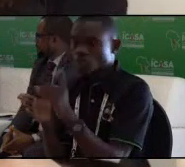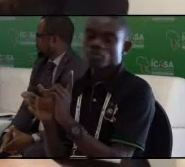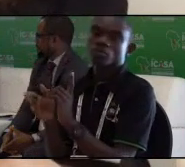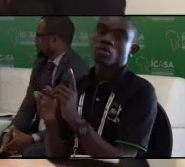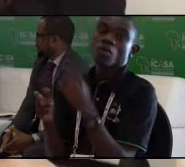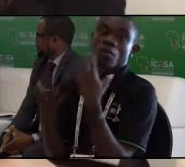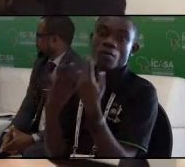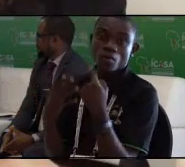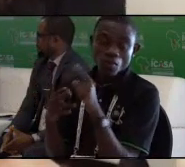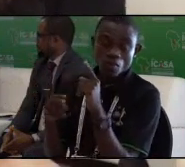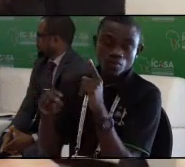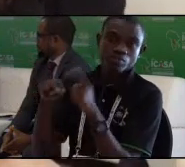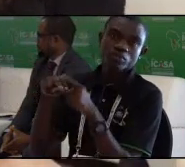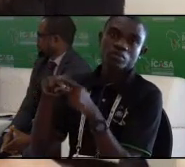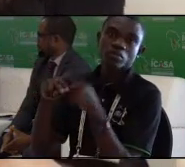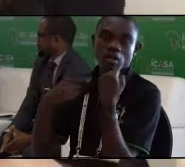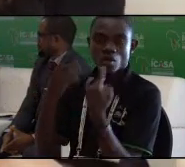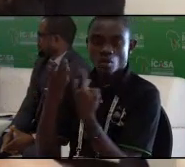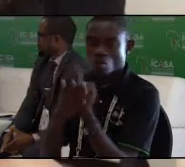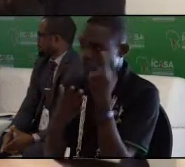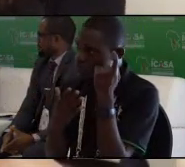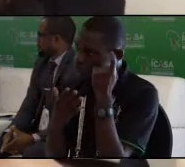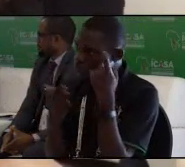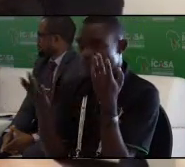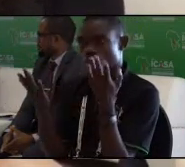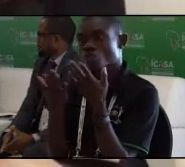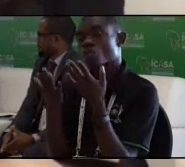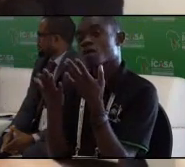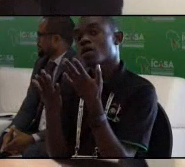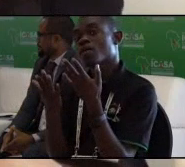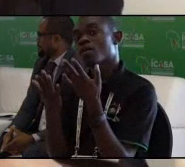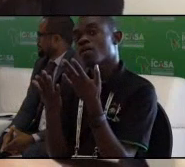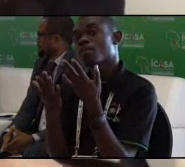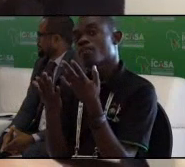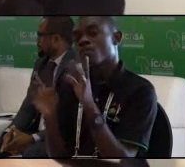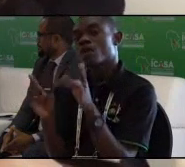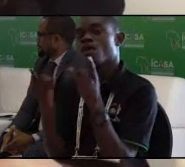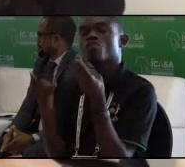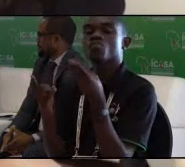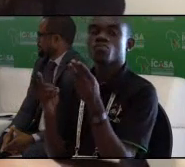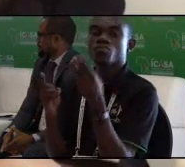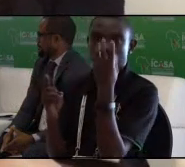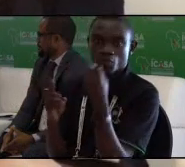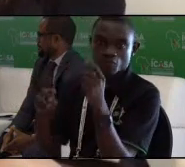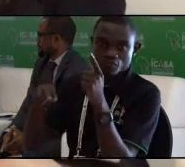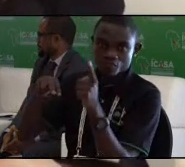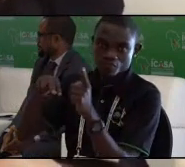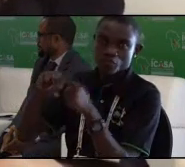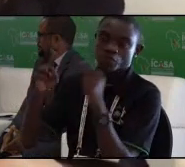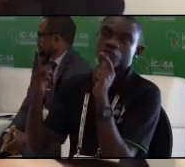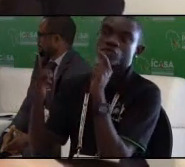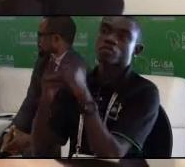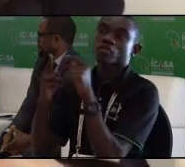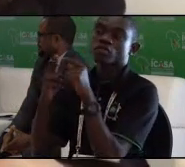brands or blood-based or oral fluid tests. Can you speak a bit about the demand and what has been created and what the uptake was of these